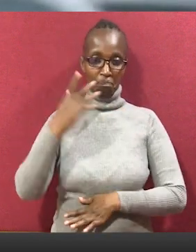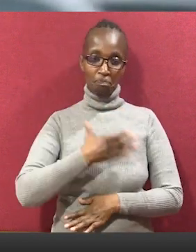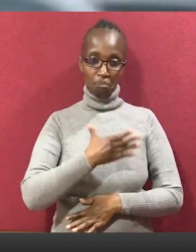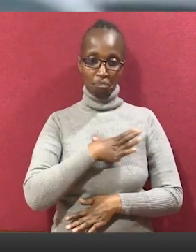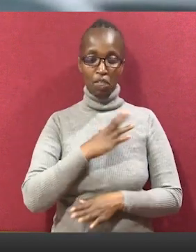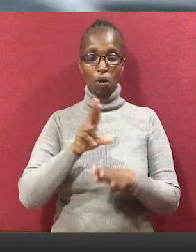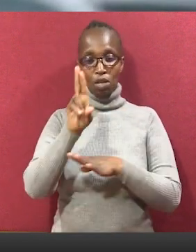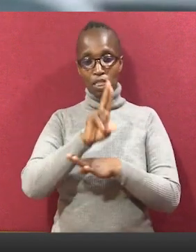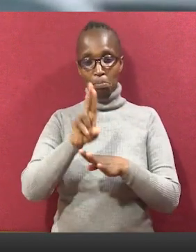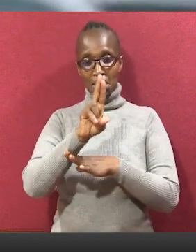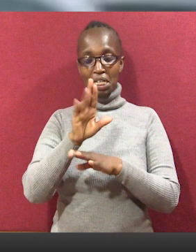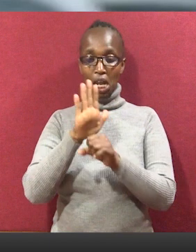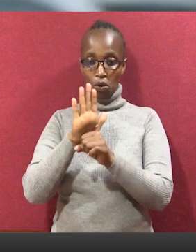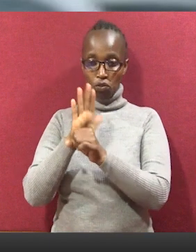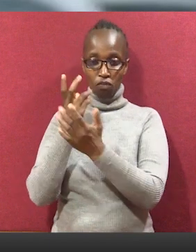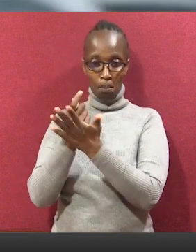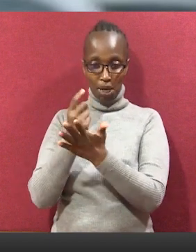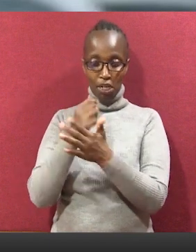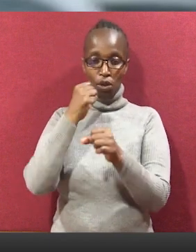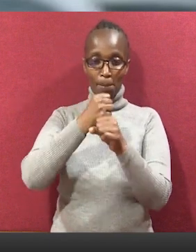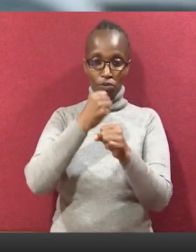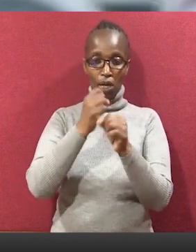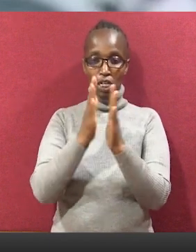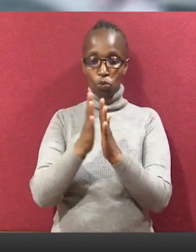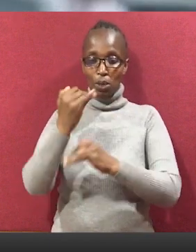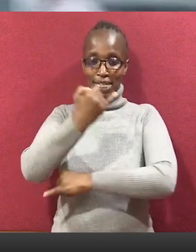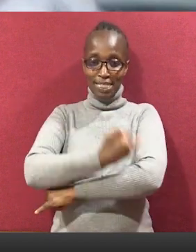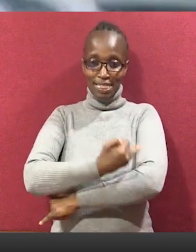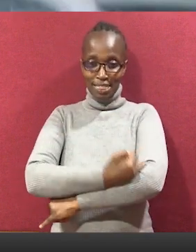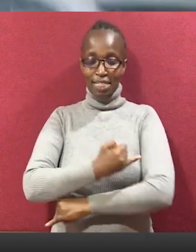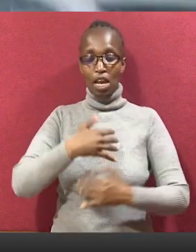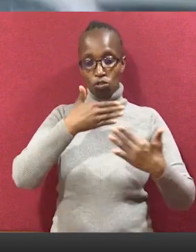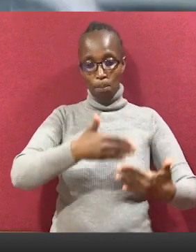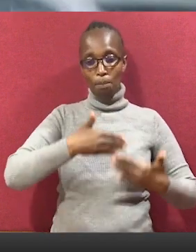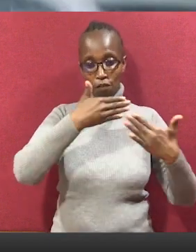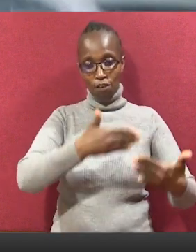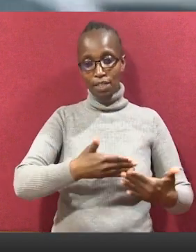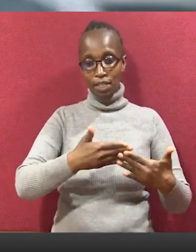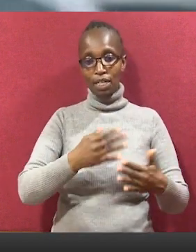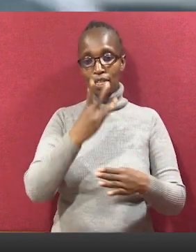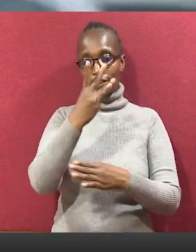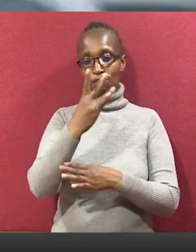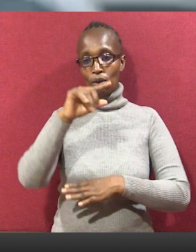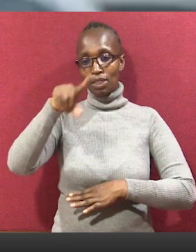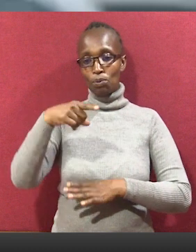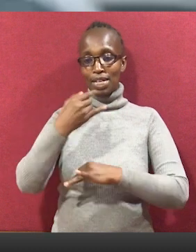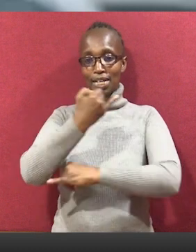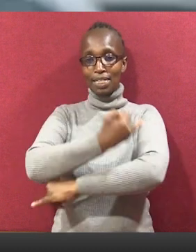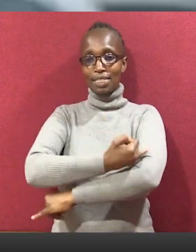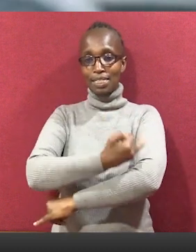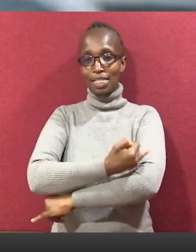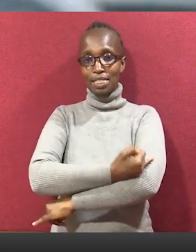7 billion Kenya shillings, partnered a lot with the institutions to deliver that impact, about